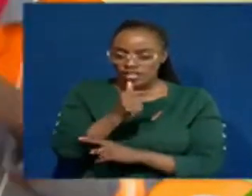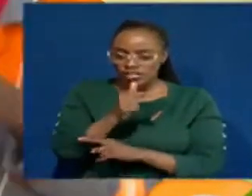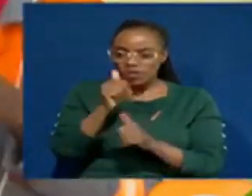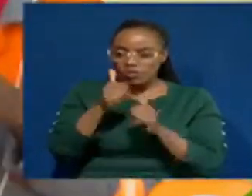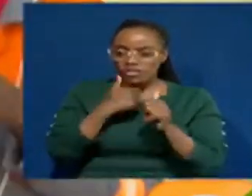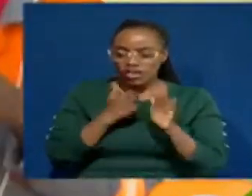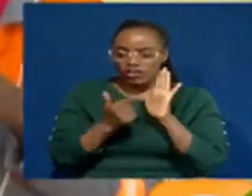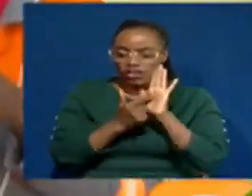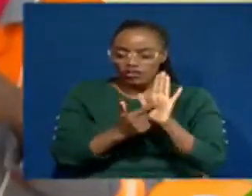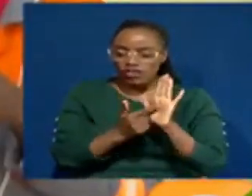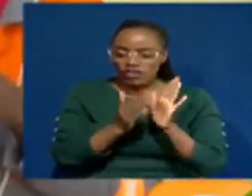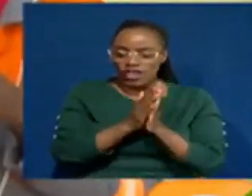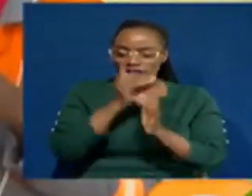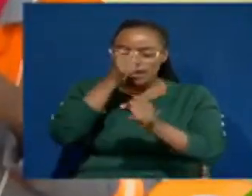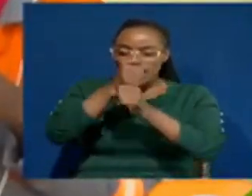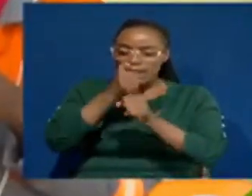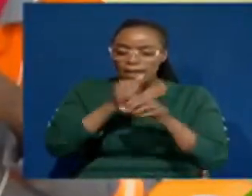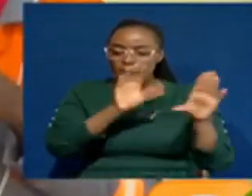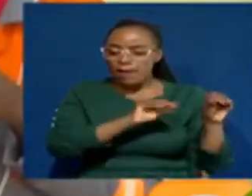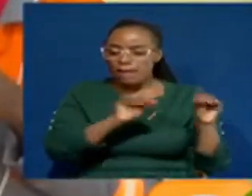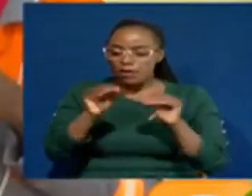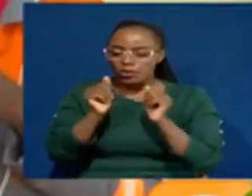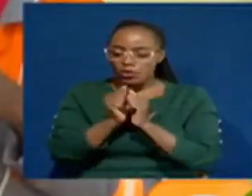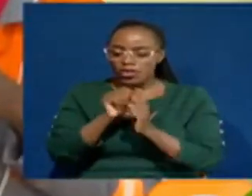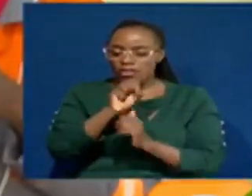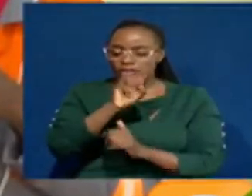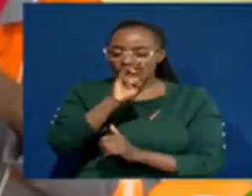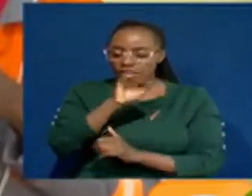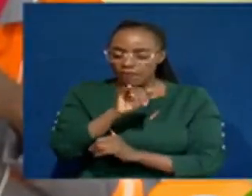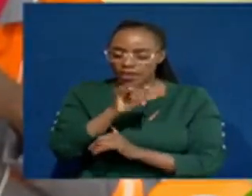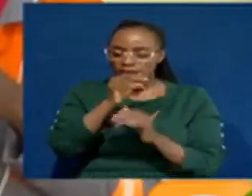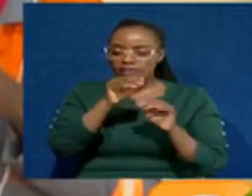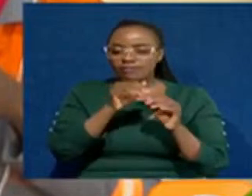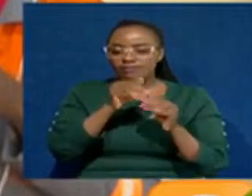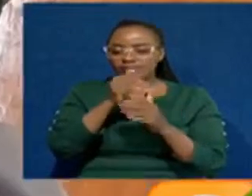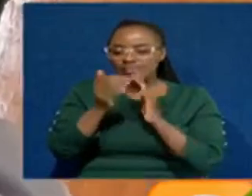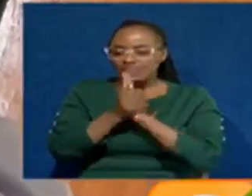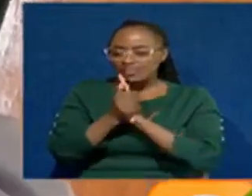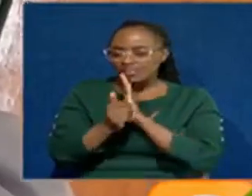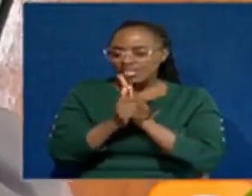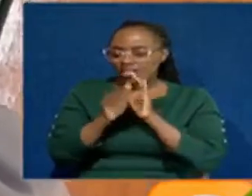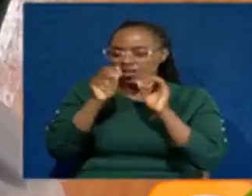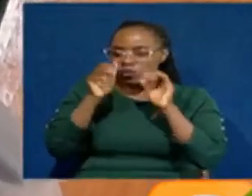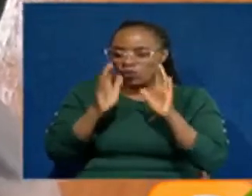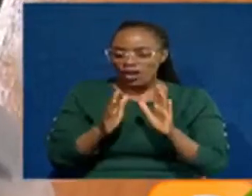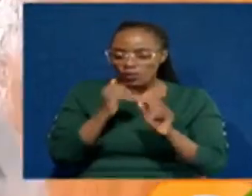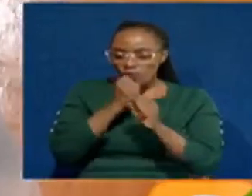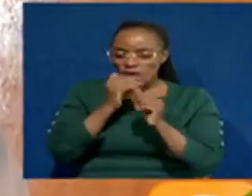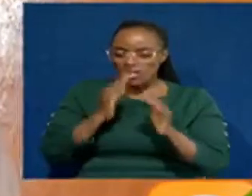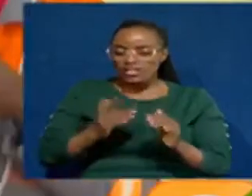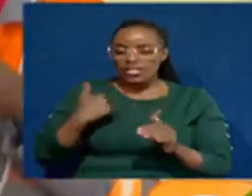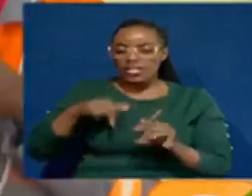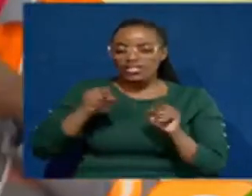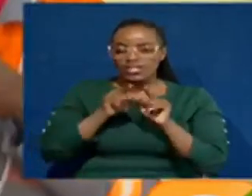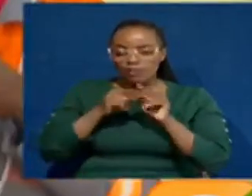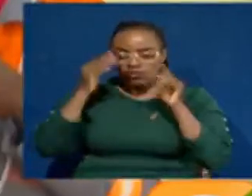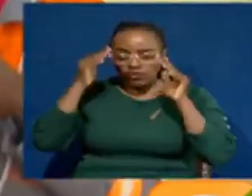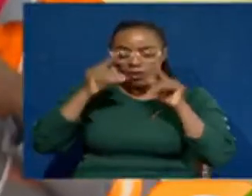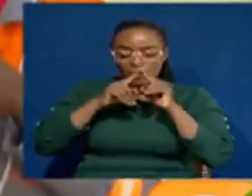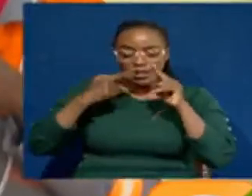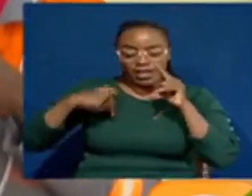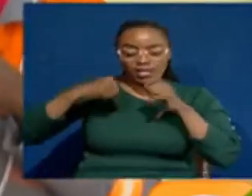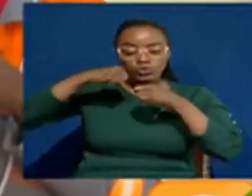Farm. Labor mobility with semi-skilled or unskilled workers, we are just getting into slavery. For us